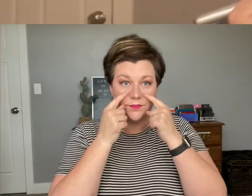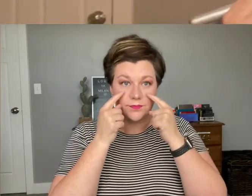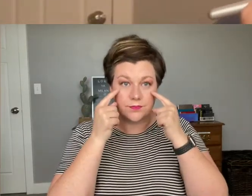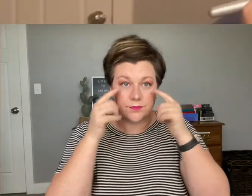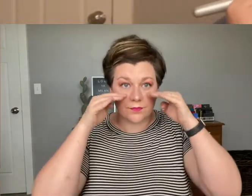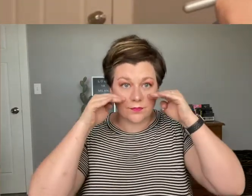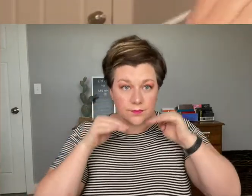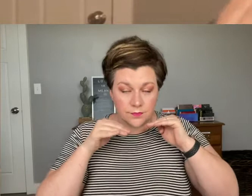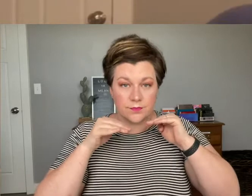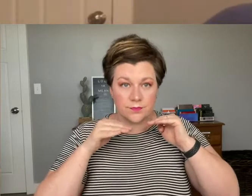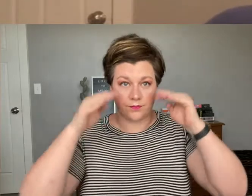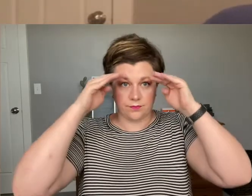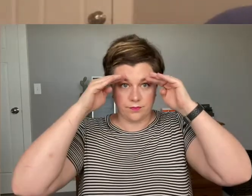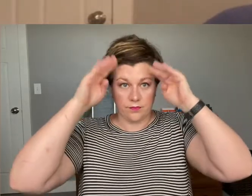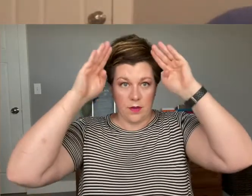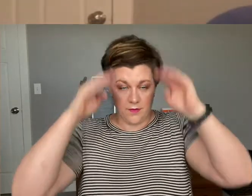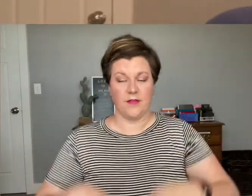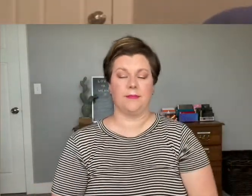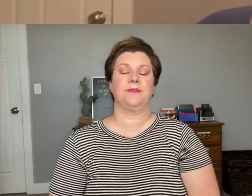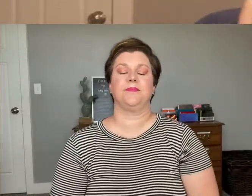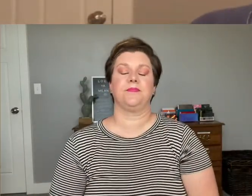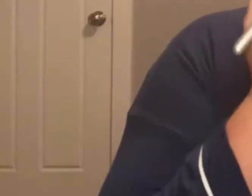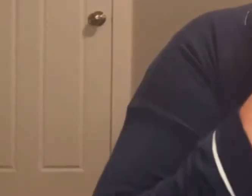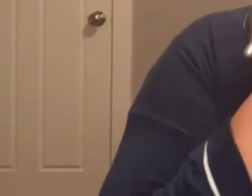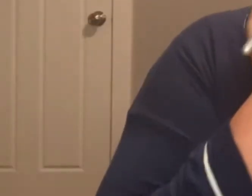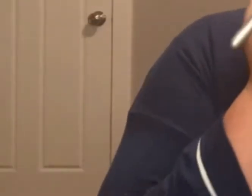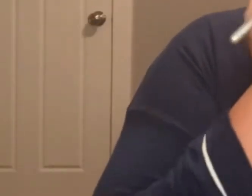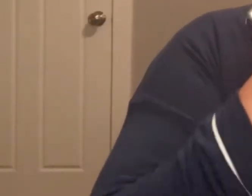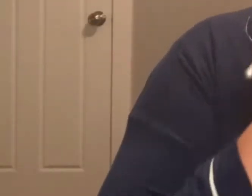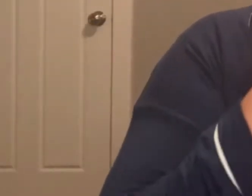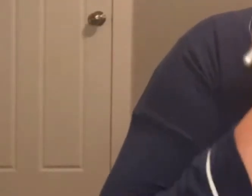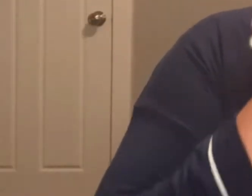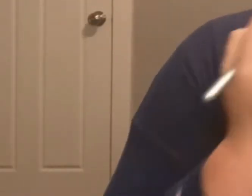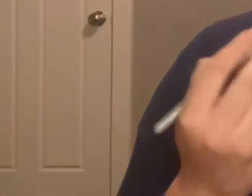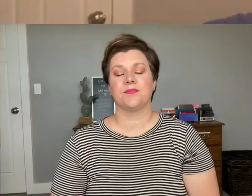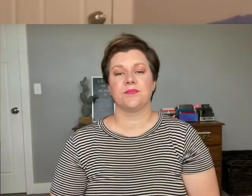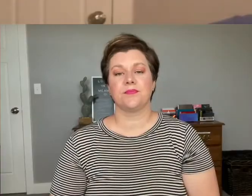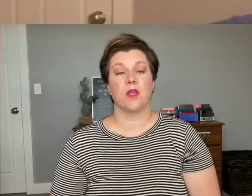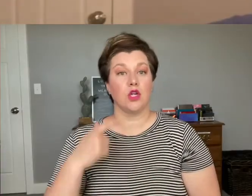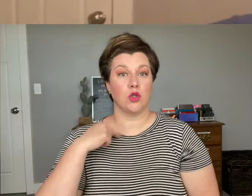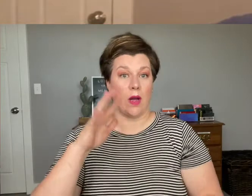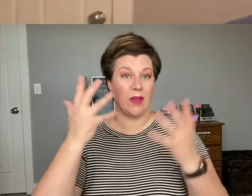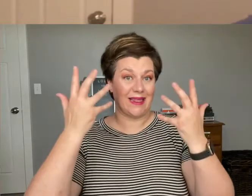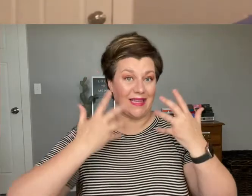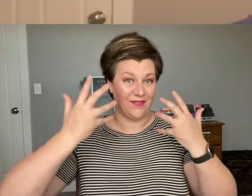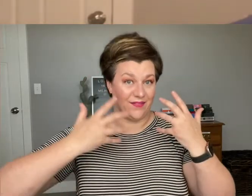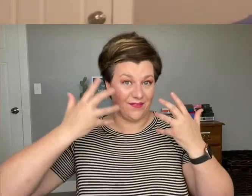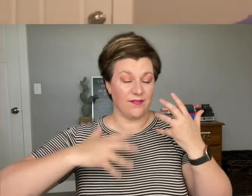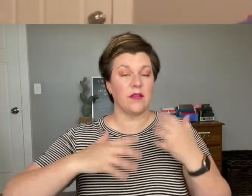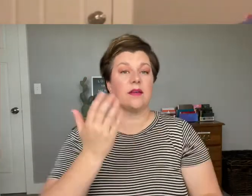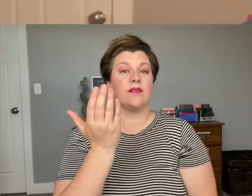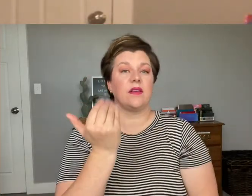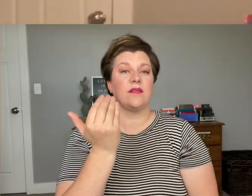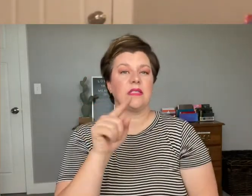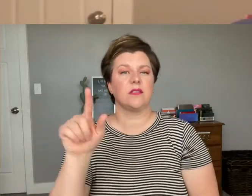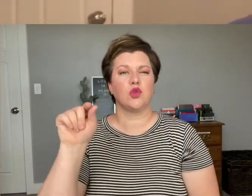here. So I avoid every area that could be considered. So I am gonna leave this